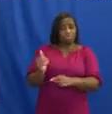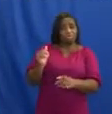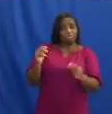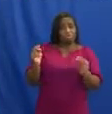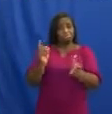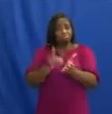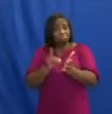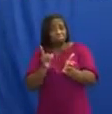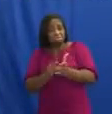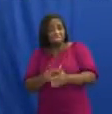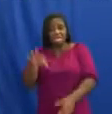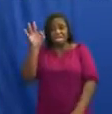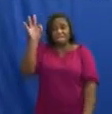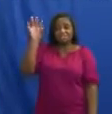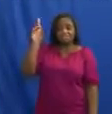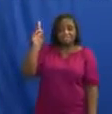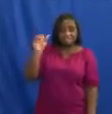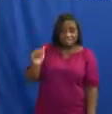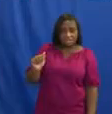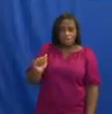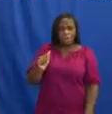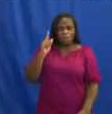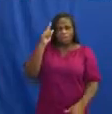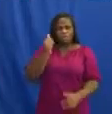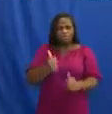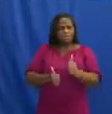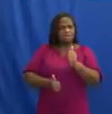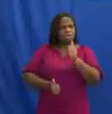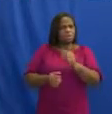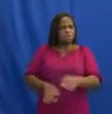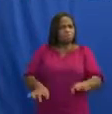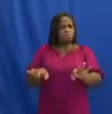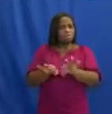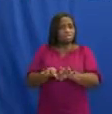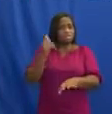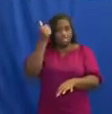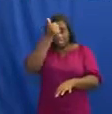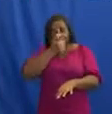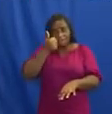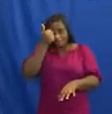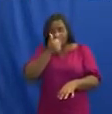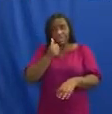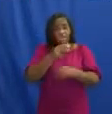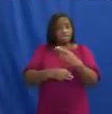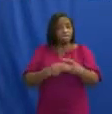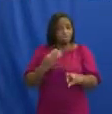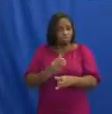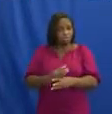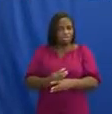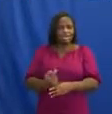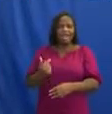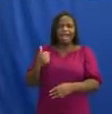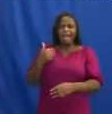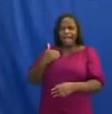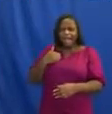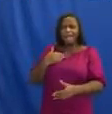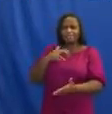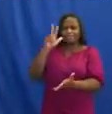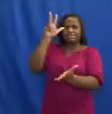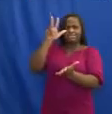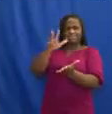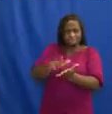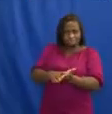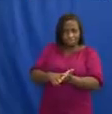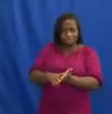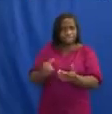agency, FDA, one of the most reputable in Africa and in the world, has certified the safe